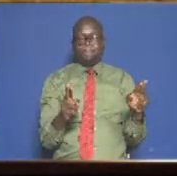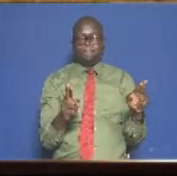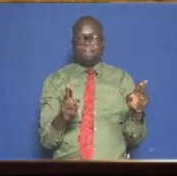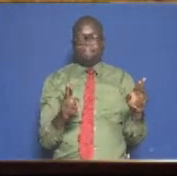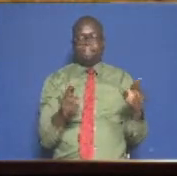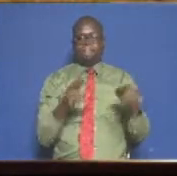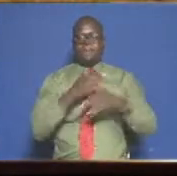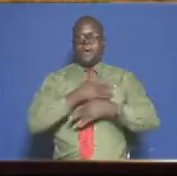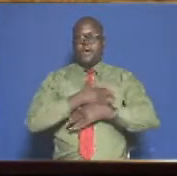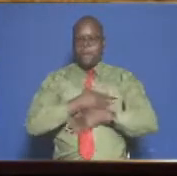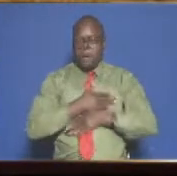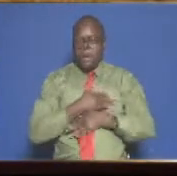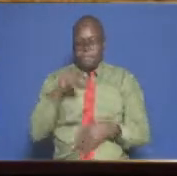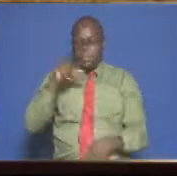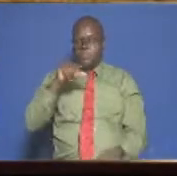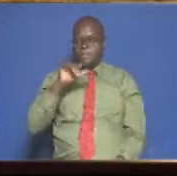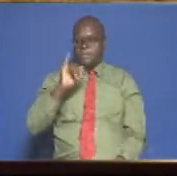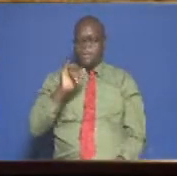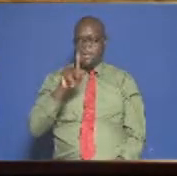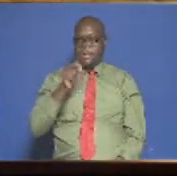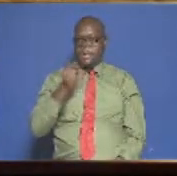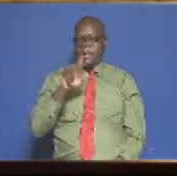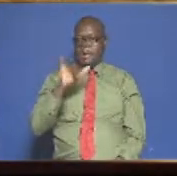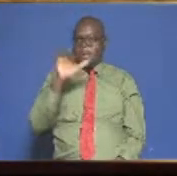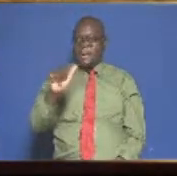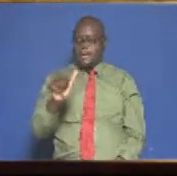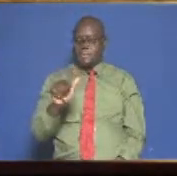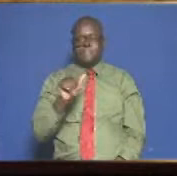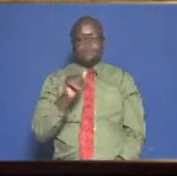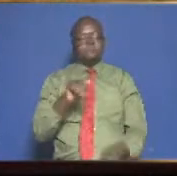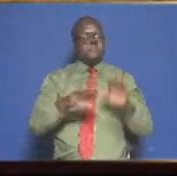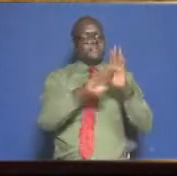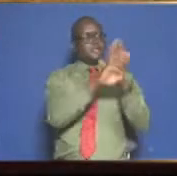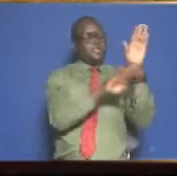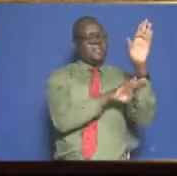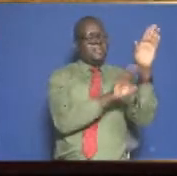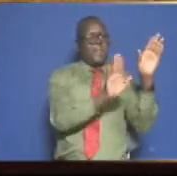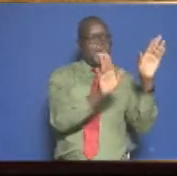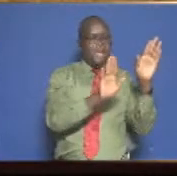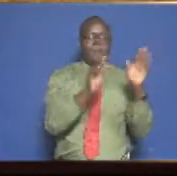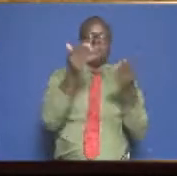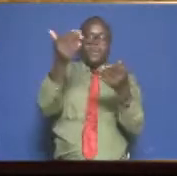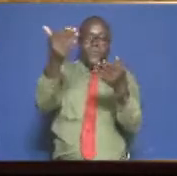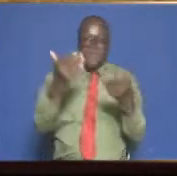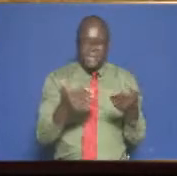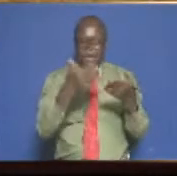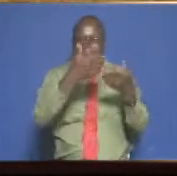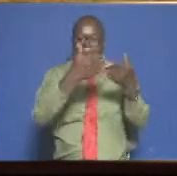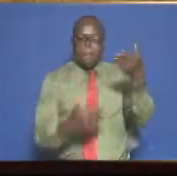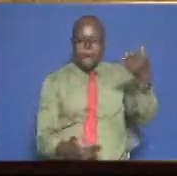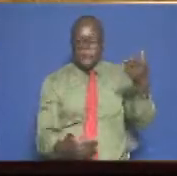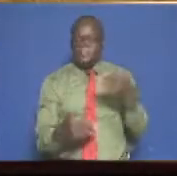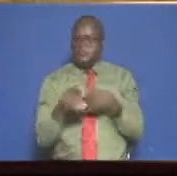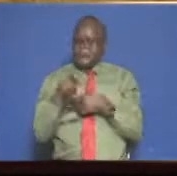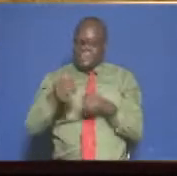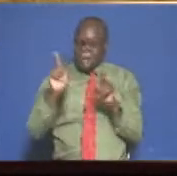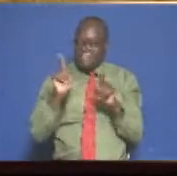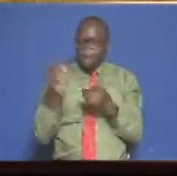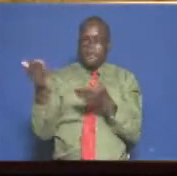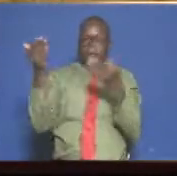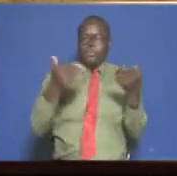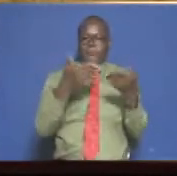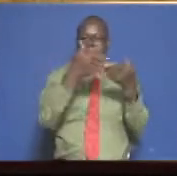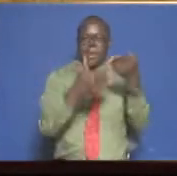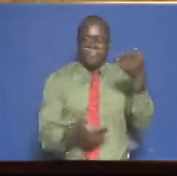Honorable Gikaria, not now the statement from the ministry. So you will now be the ones now to bring the